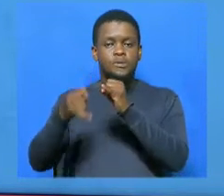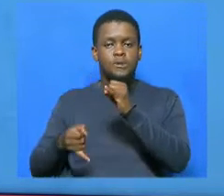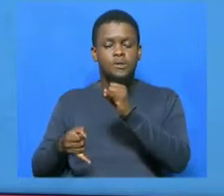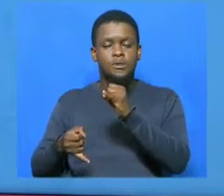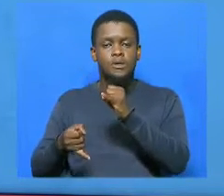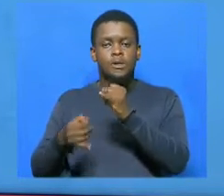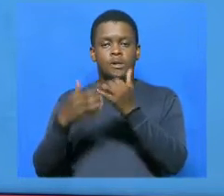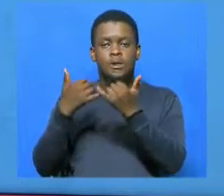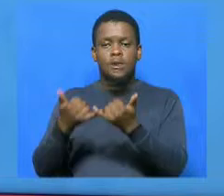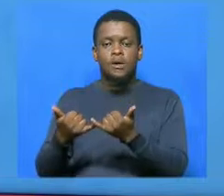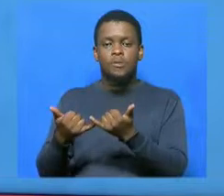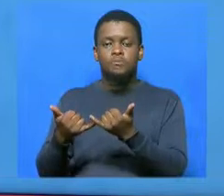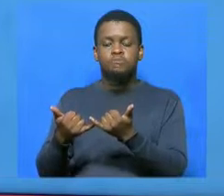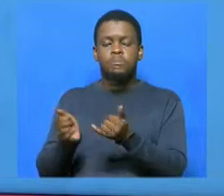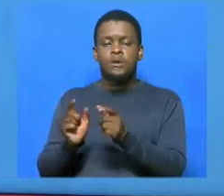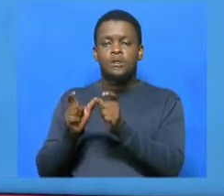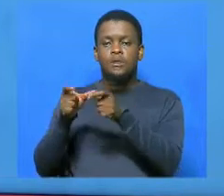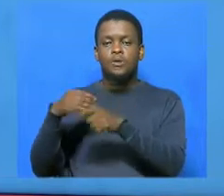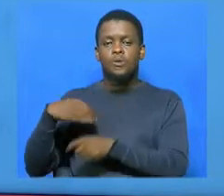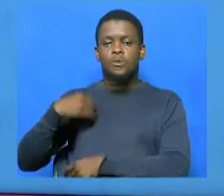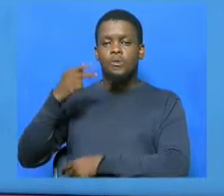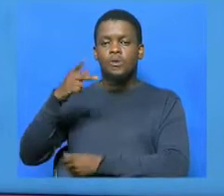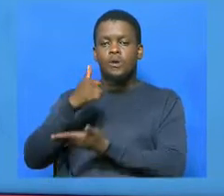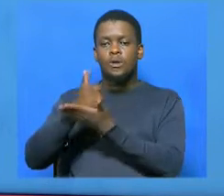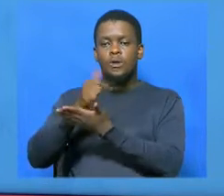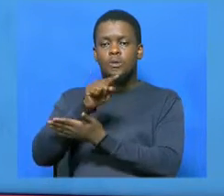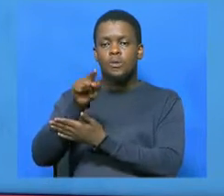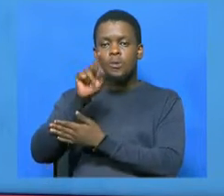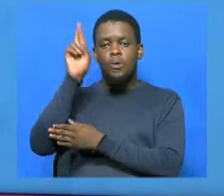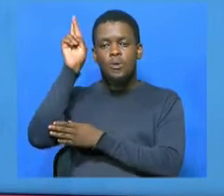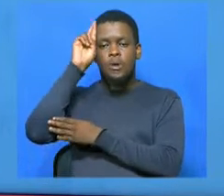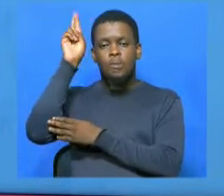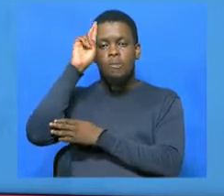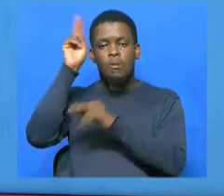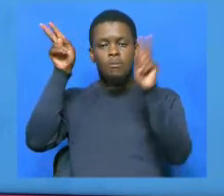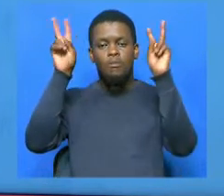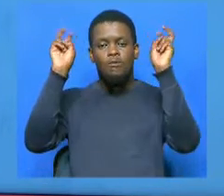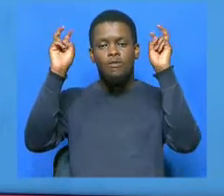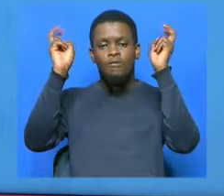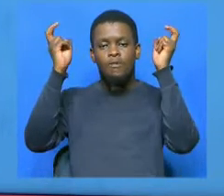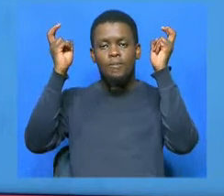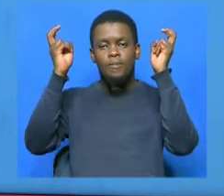update. Now back to Khomozo Mapani to remind us of our top leading stories. Good evening.